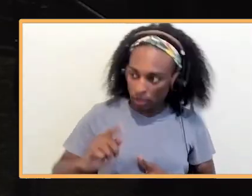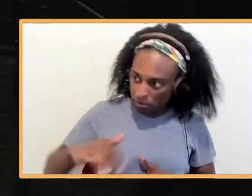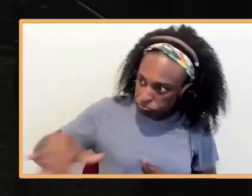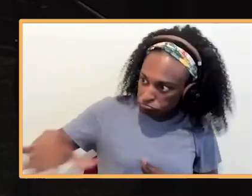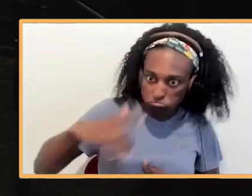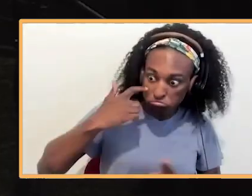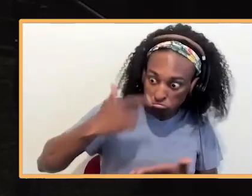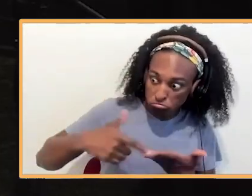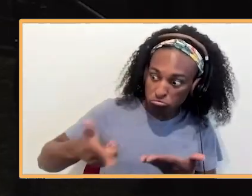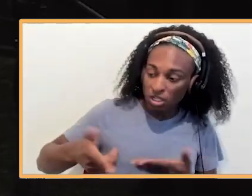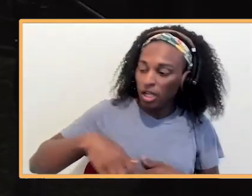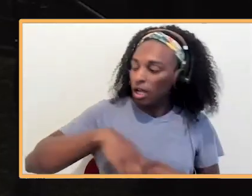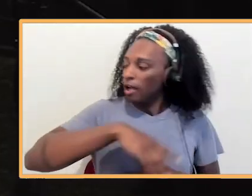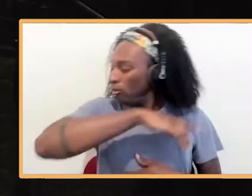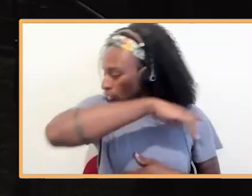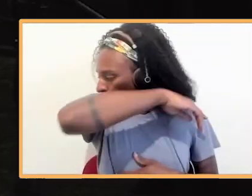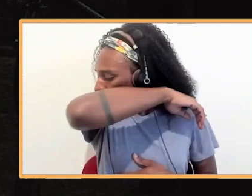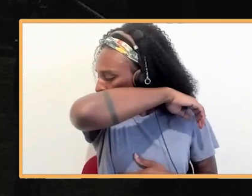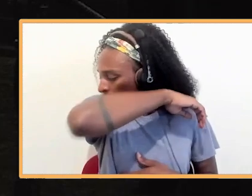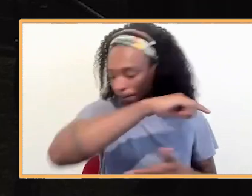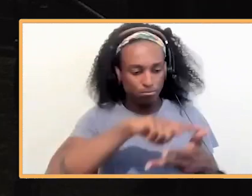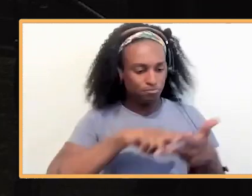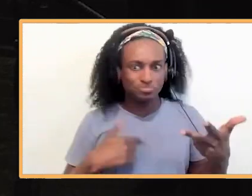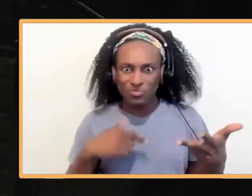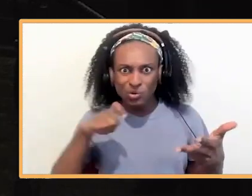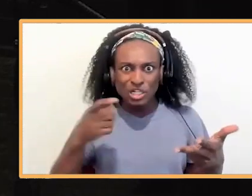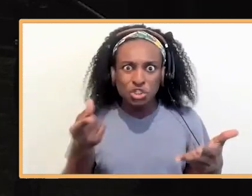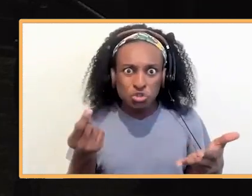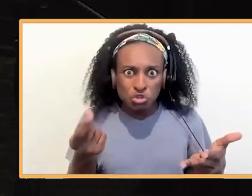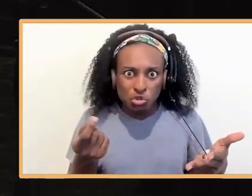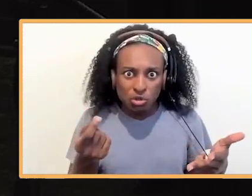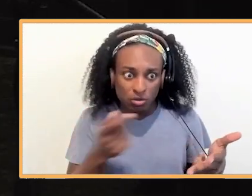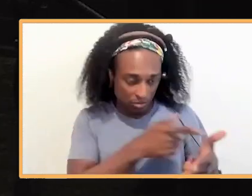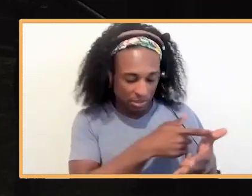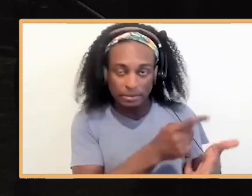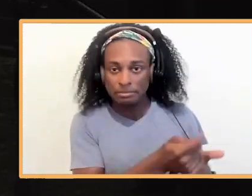things I need to do besides go to therapy, which I am in,